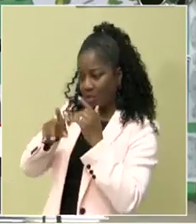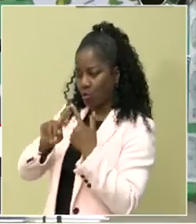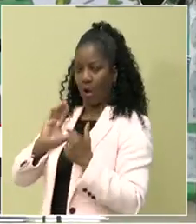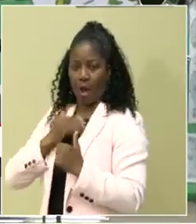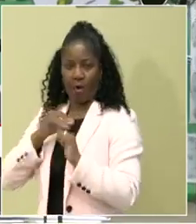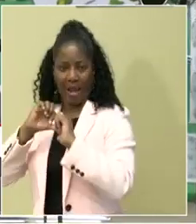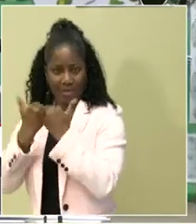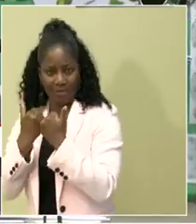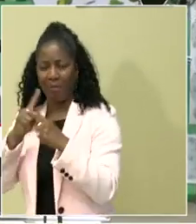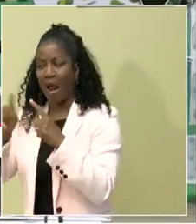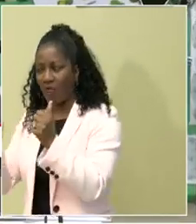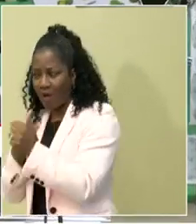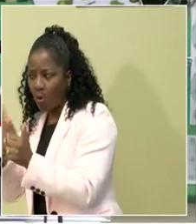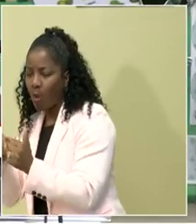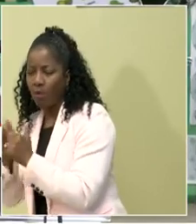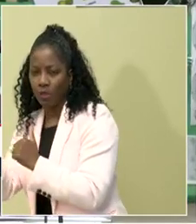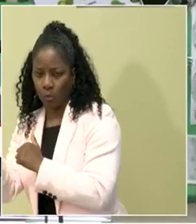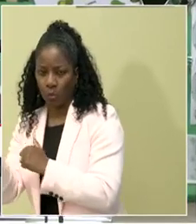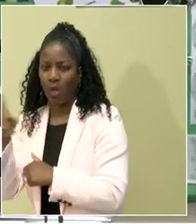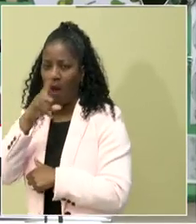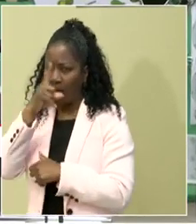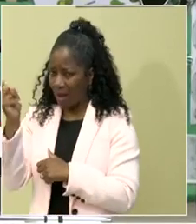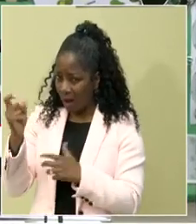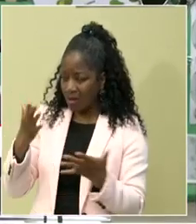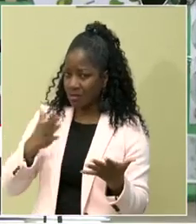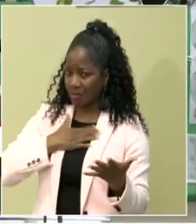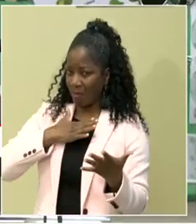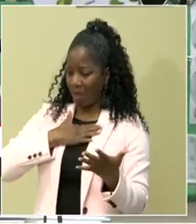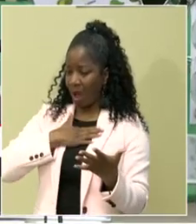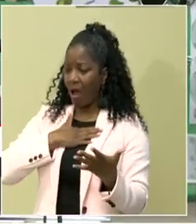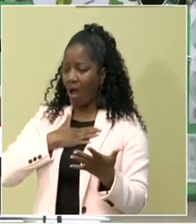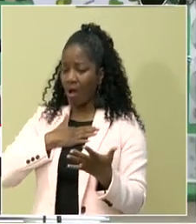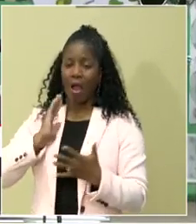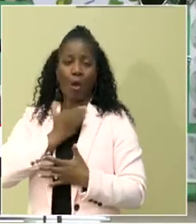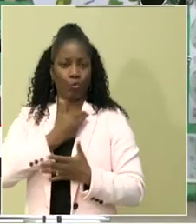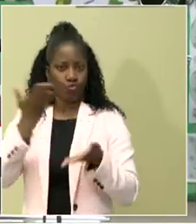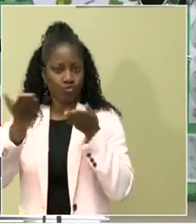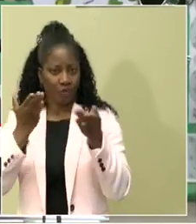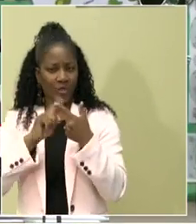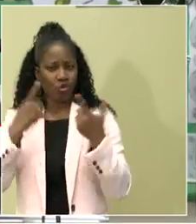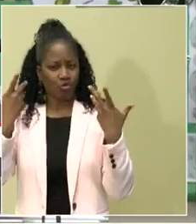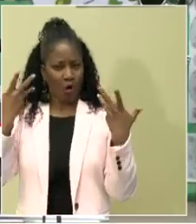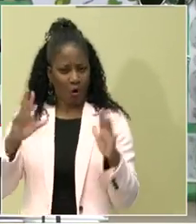I'm happy to follow up with you because our service, you should have